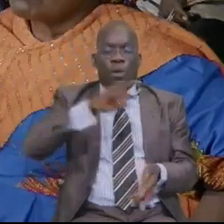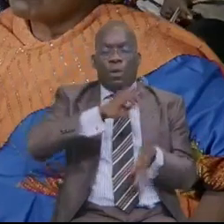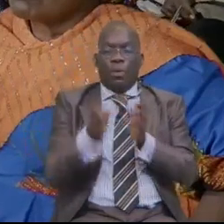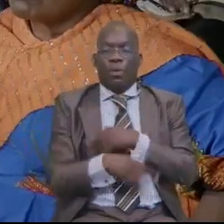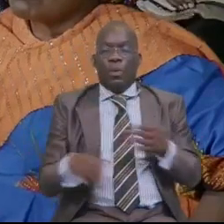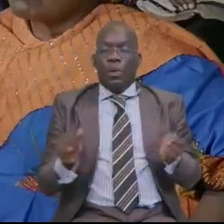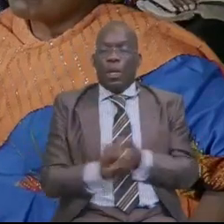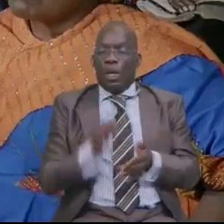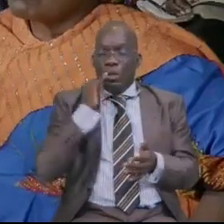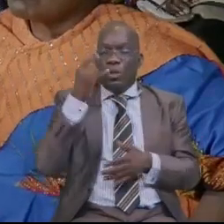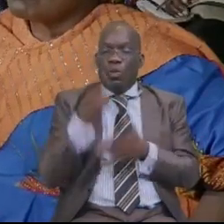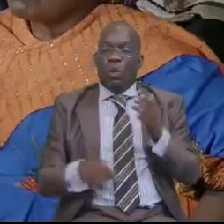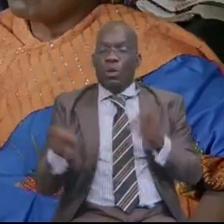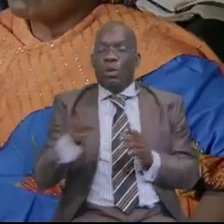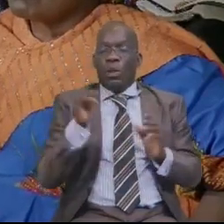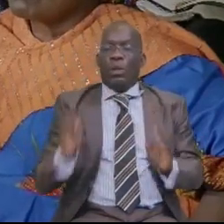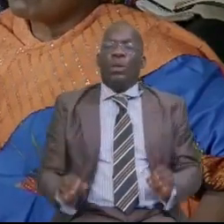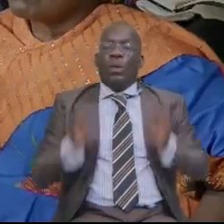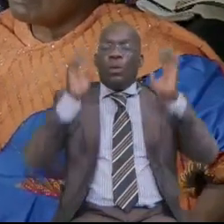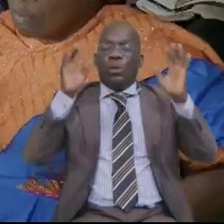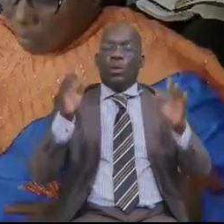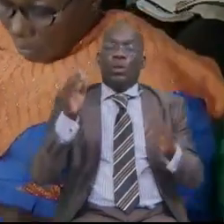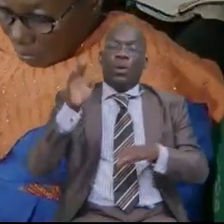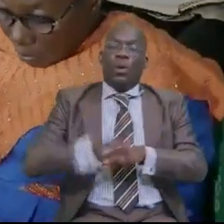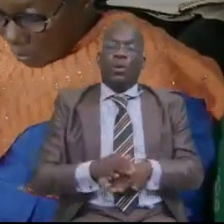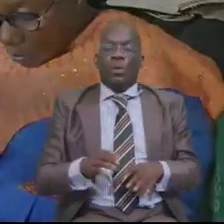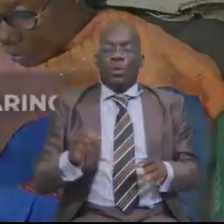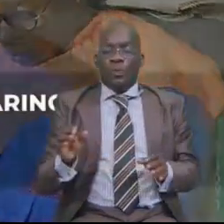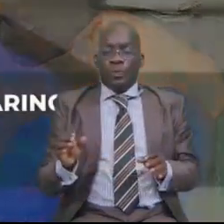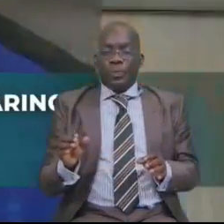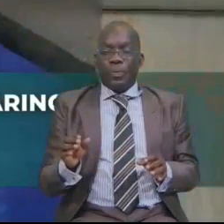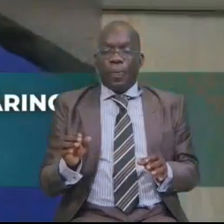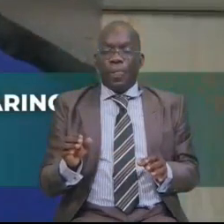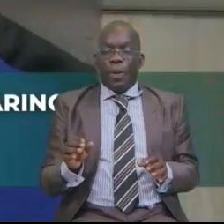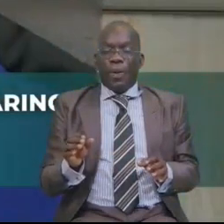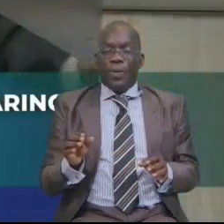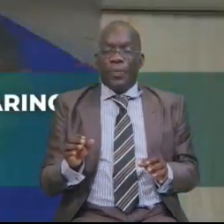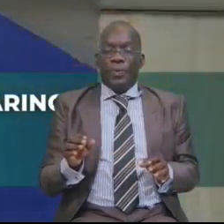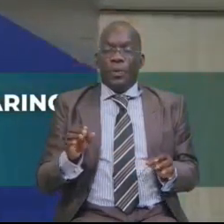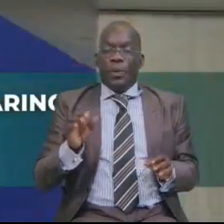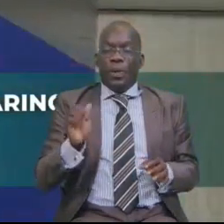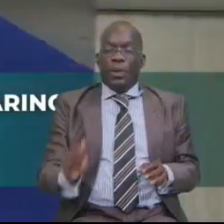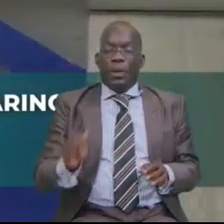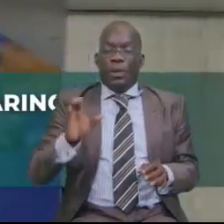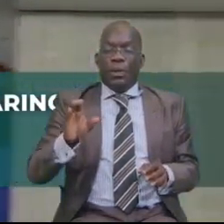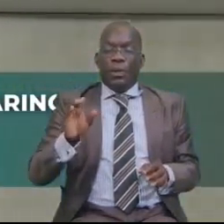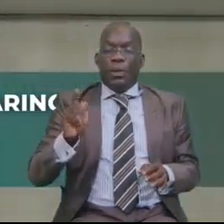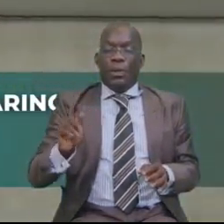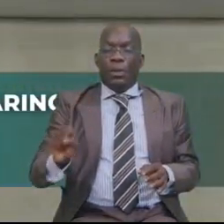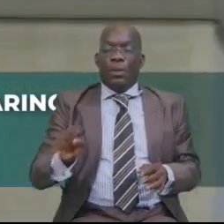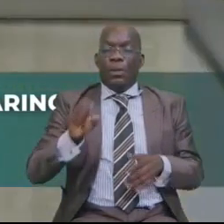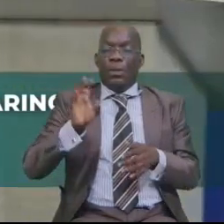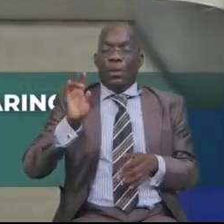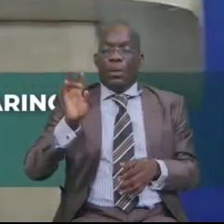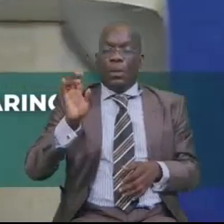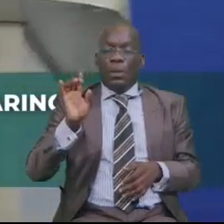they concentrated on. In Acts chapter 8, reading from verse 4. Acts 8 verse 4, it says, and they that